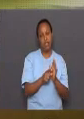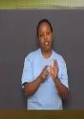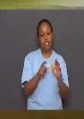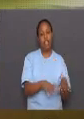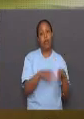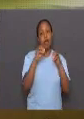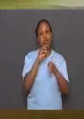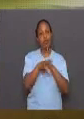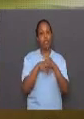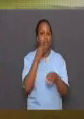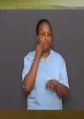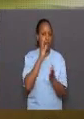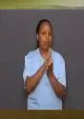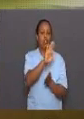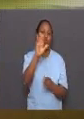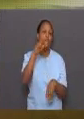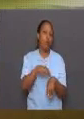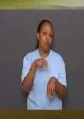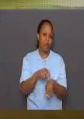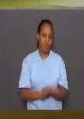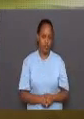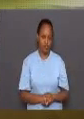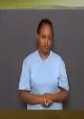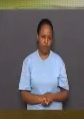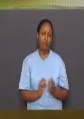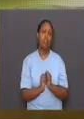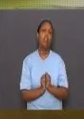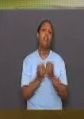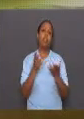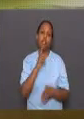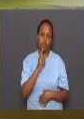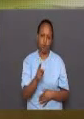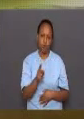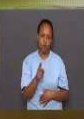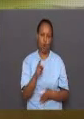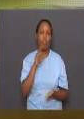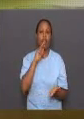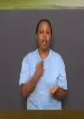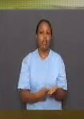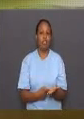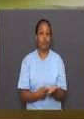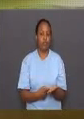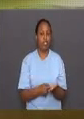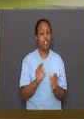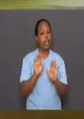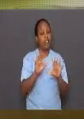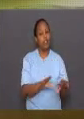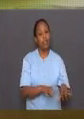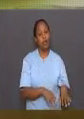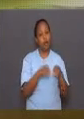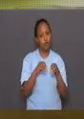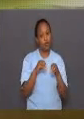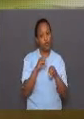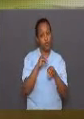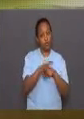council in your school. How would you ensure that your Students' Council